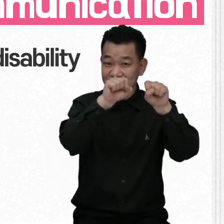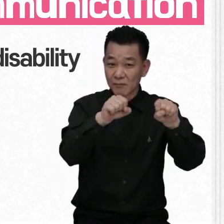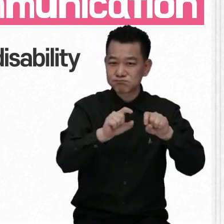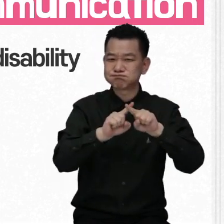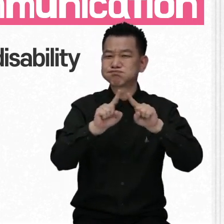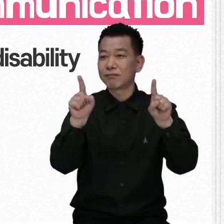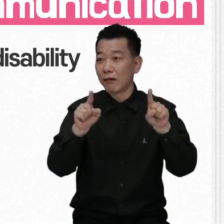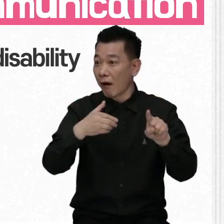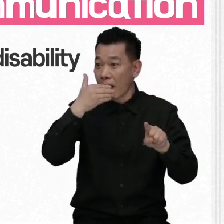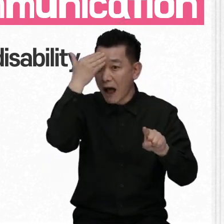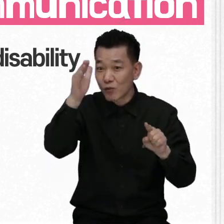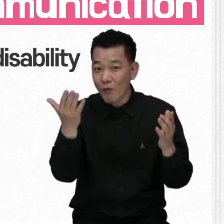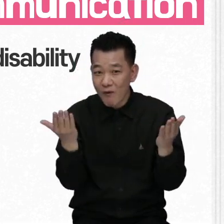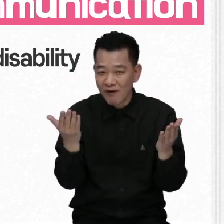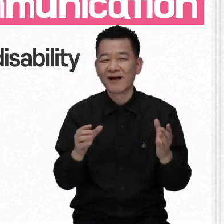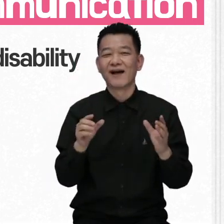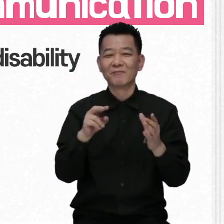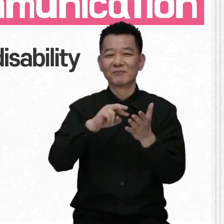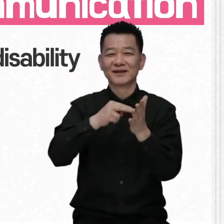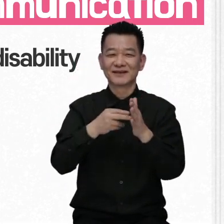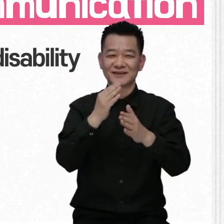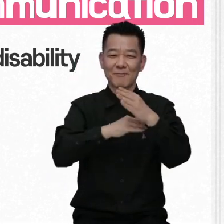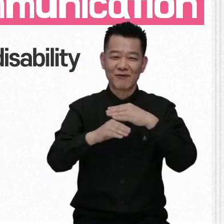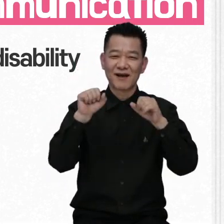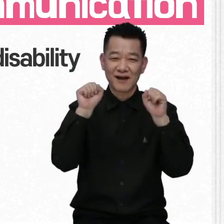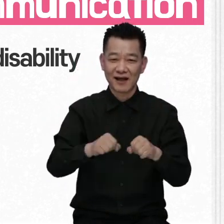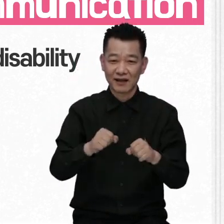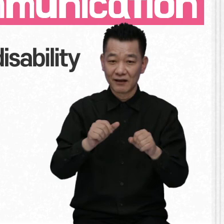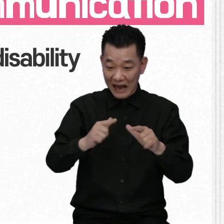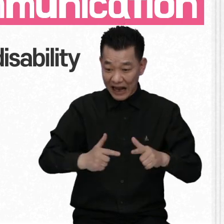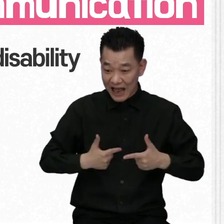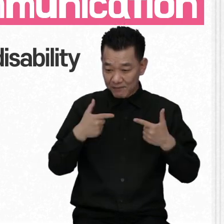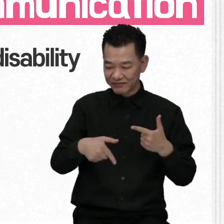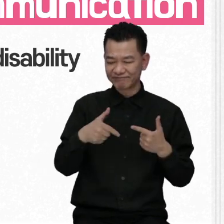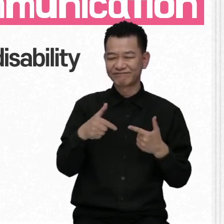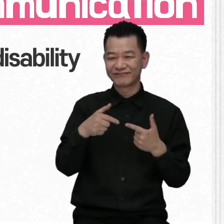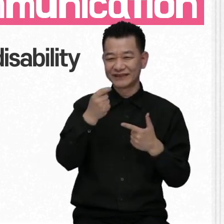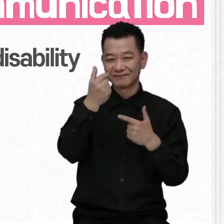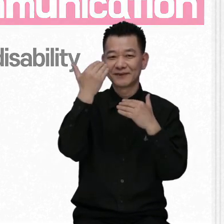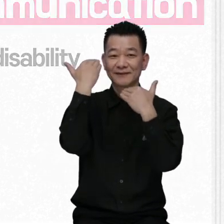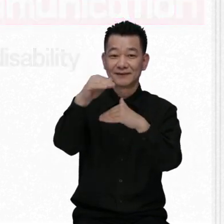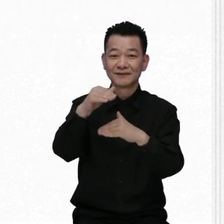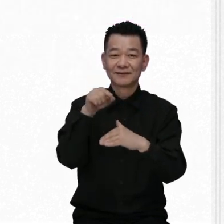time in communicating and are unaware of culture and institutions of Sweden.